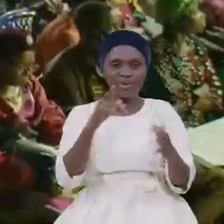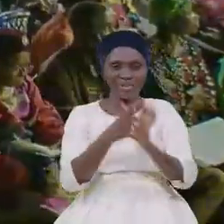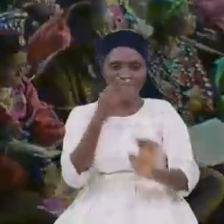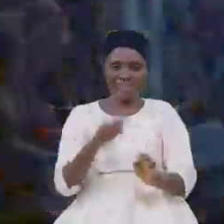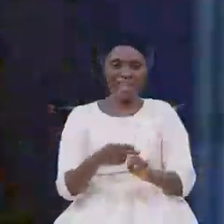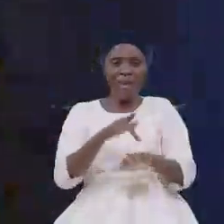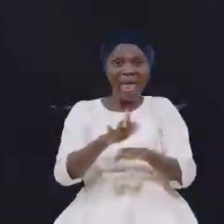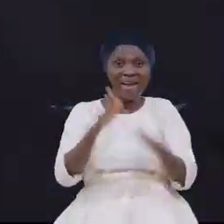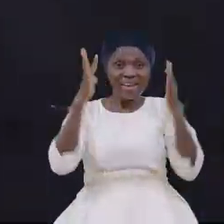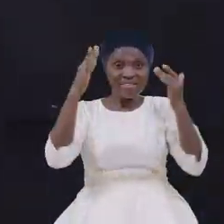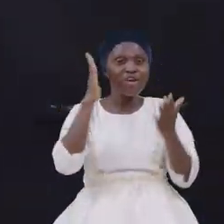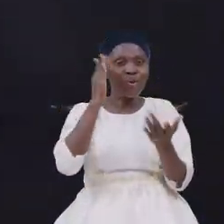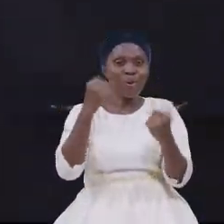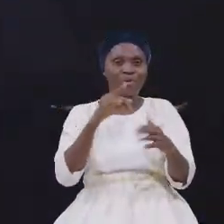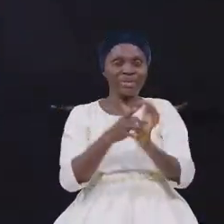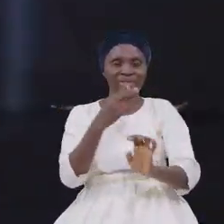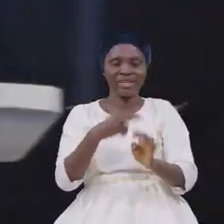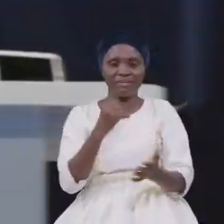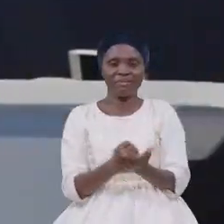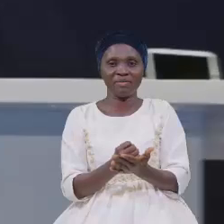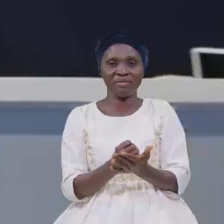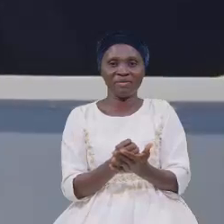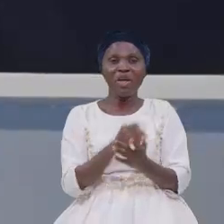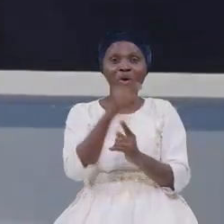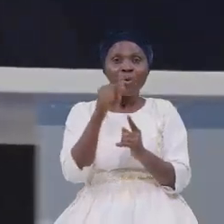When you're still early in life,